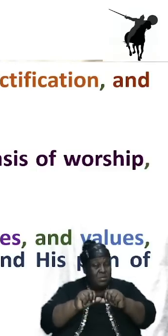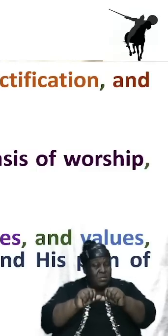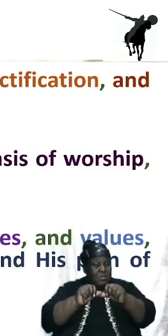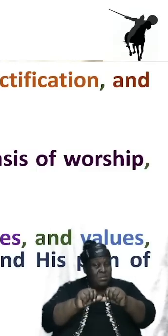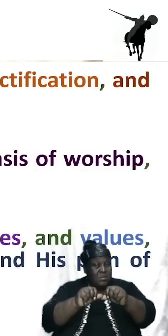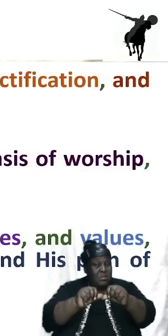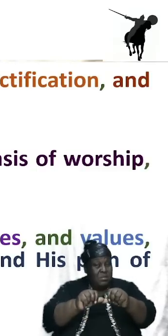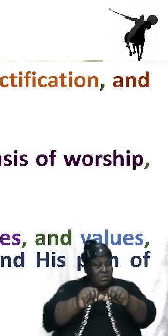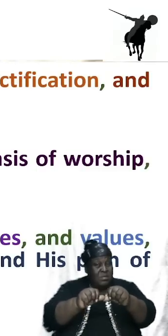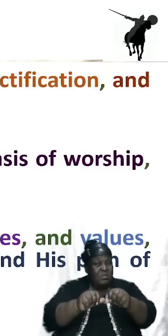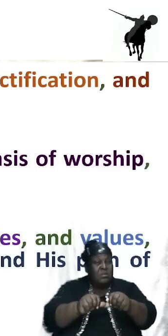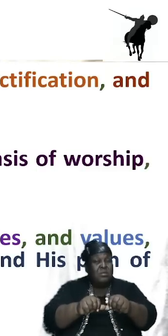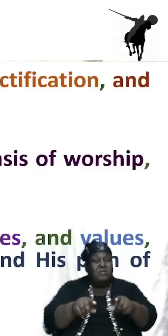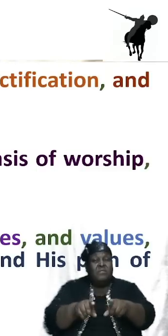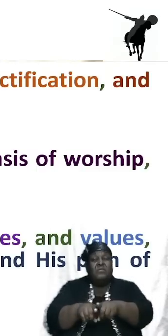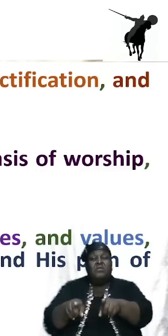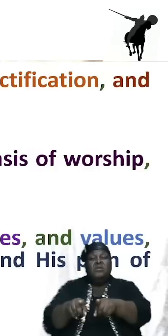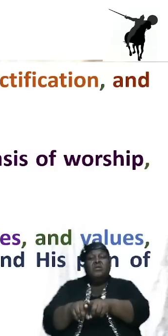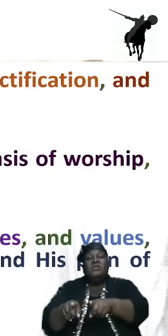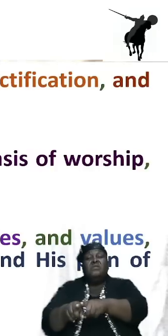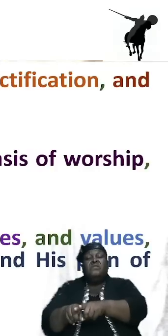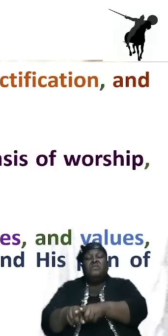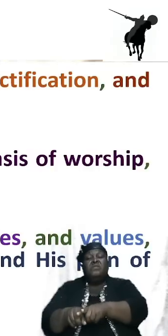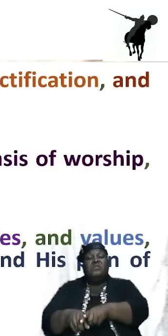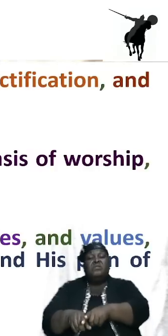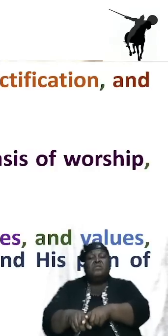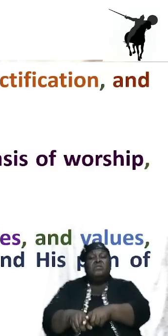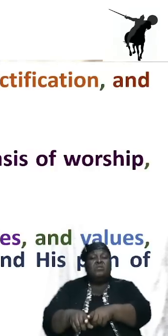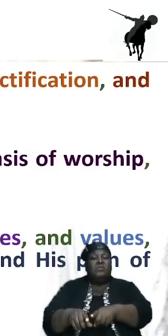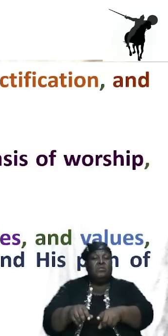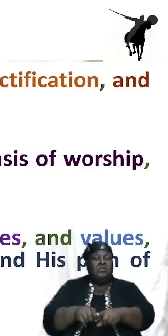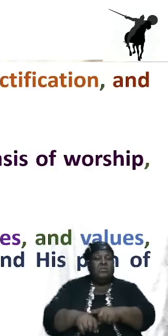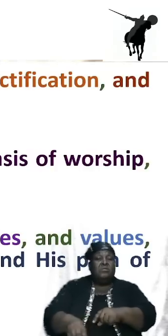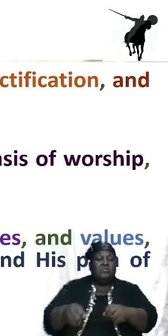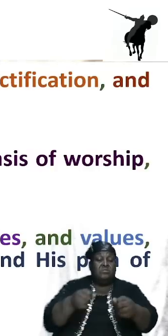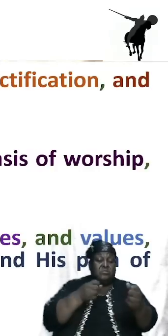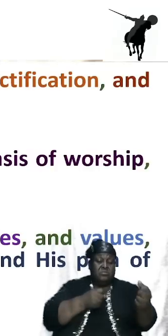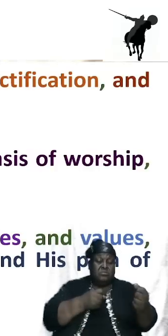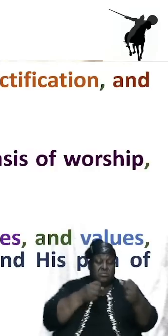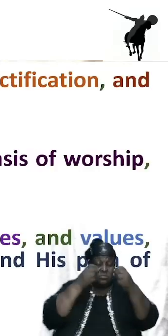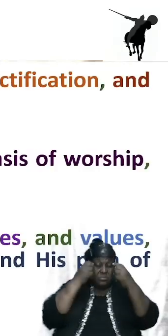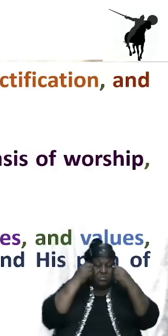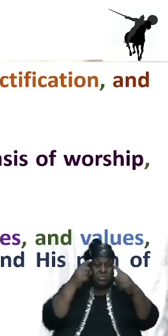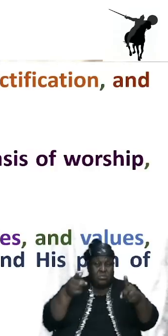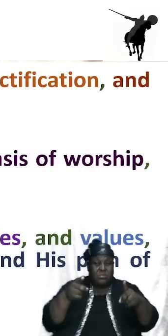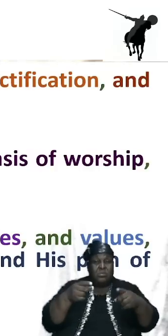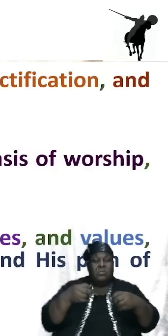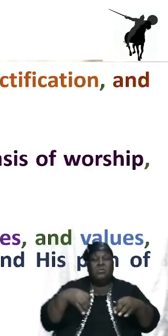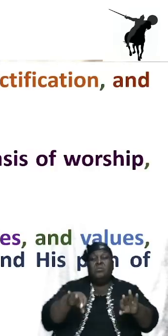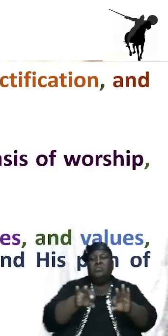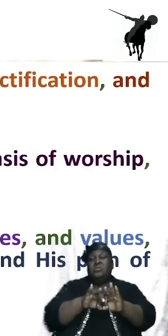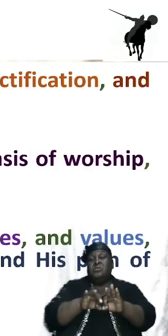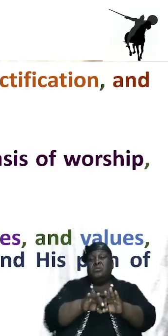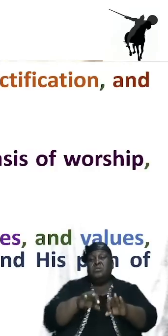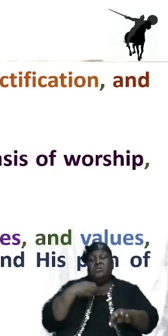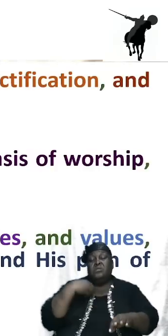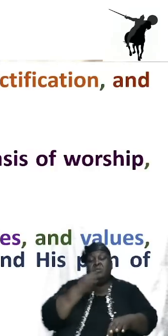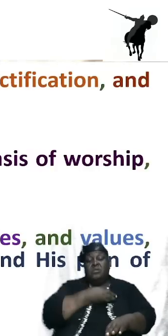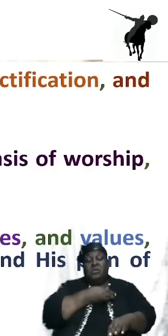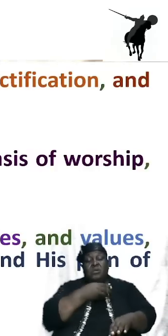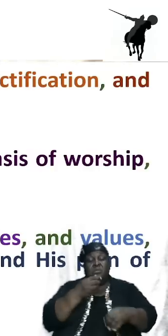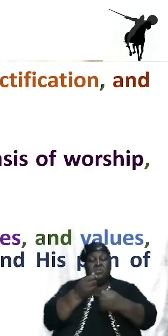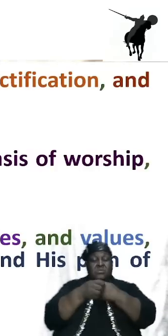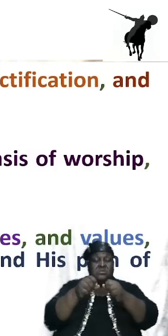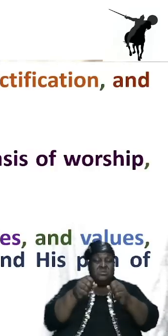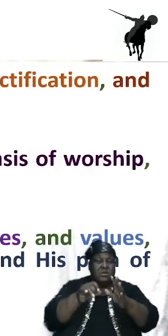why it's very important that we adhere to sound doctrine, because it is crucial for your salvation, for you to be